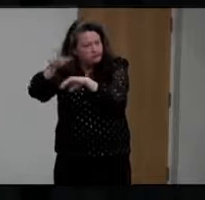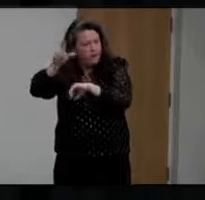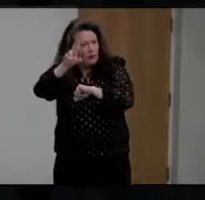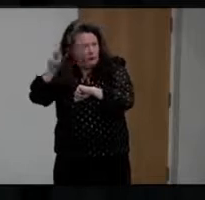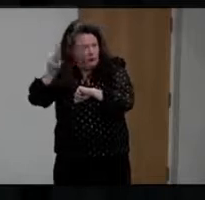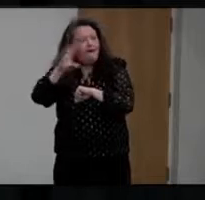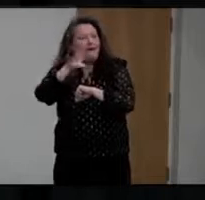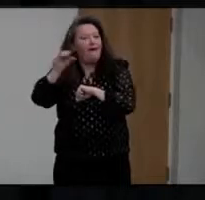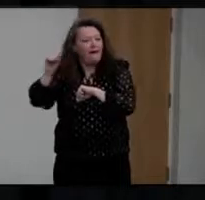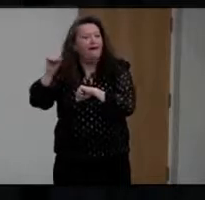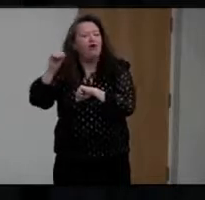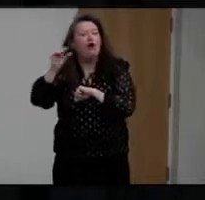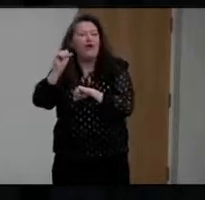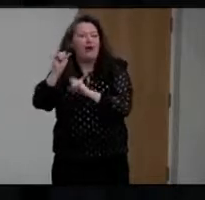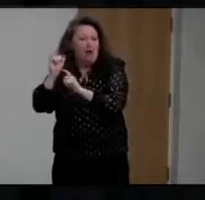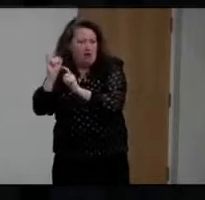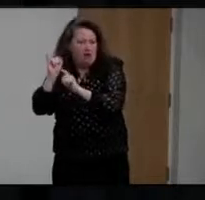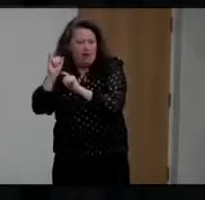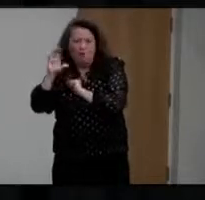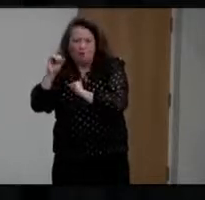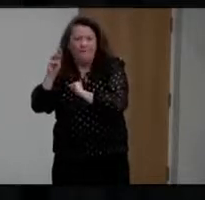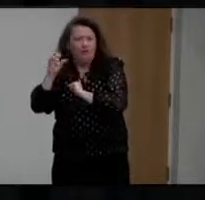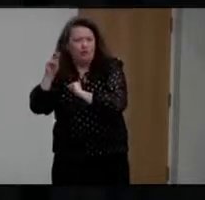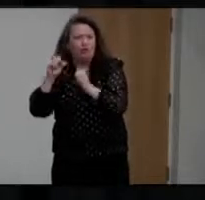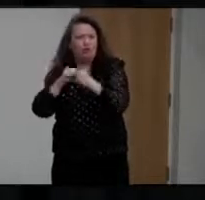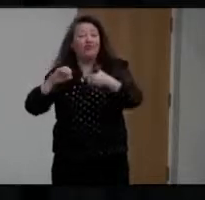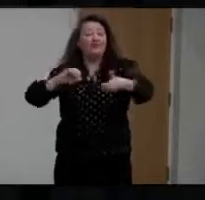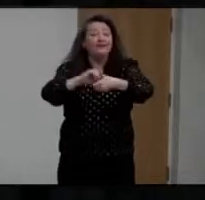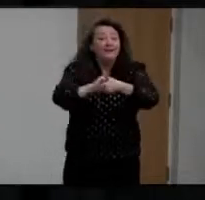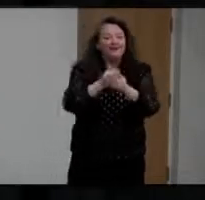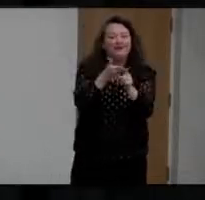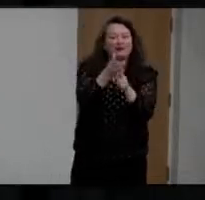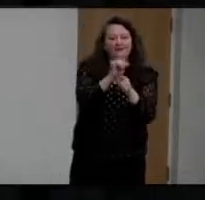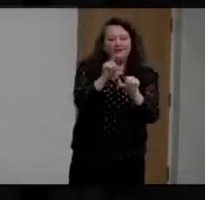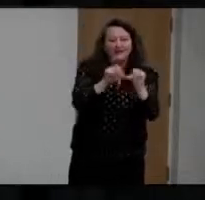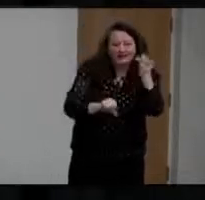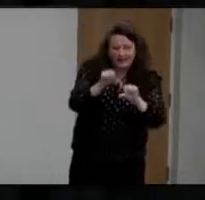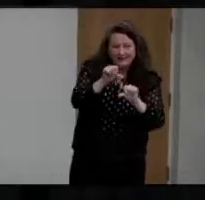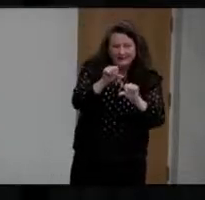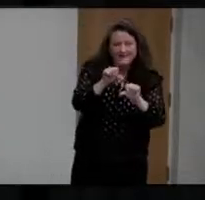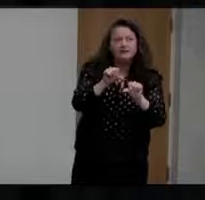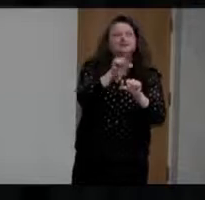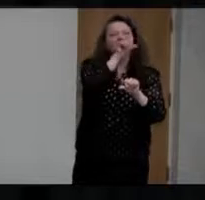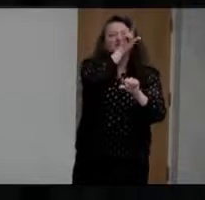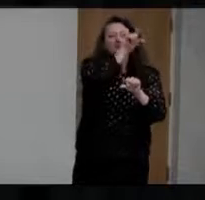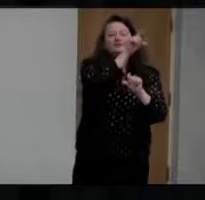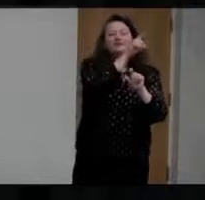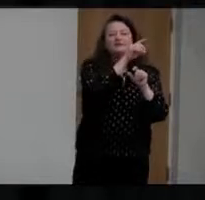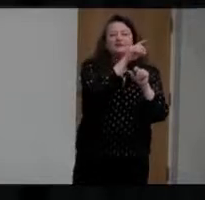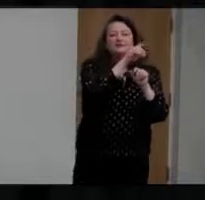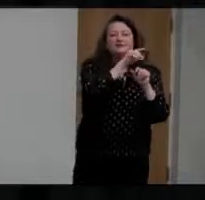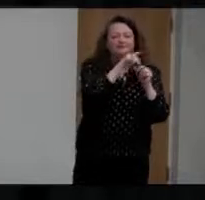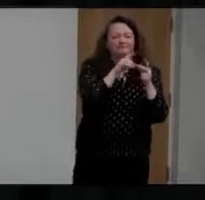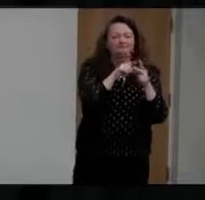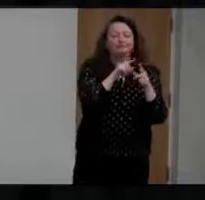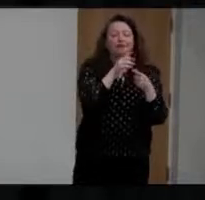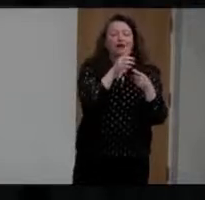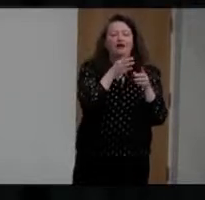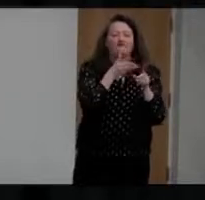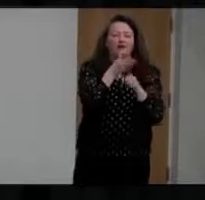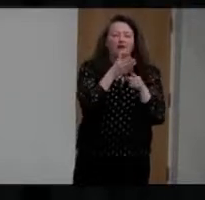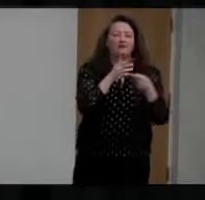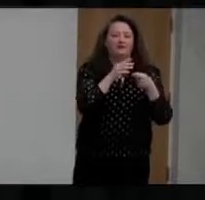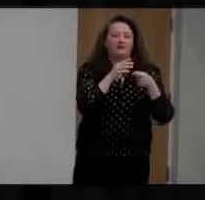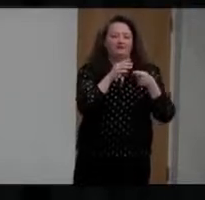Intelligence Initiative with colleagues in the Faculty of Science, Linglong Kong and Beijing, as well as my colleague Karen Hughes in the Faculty